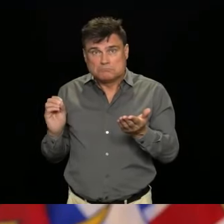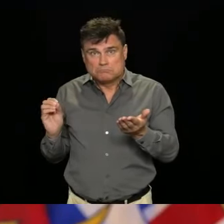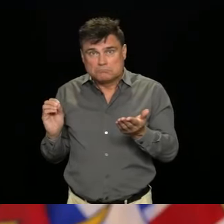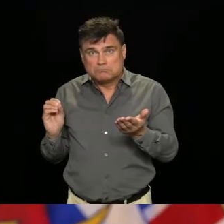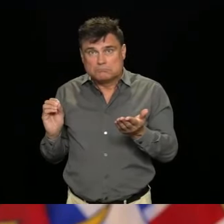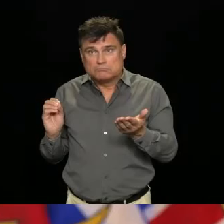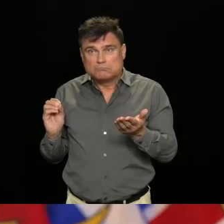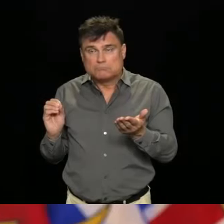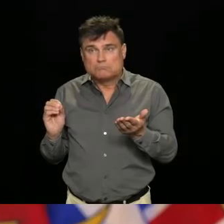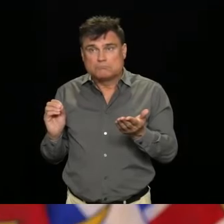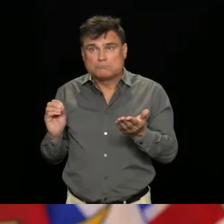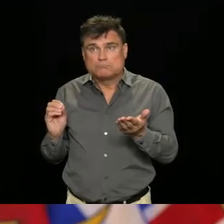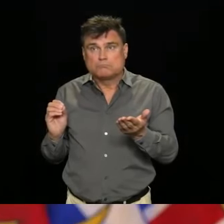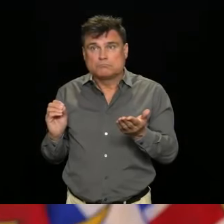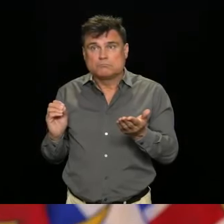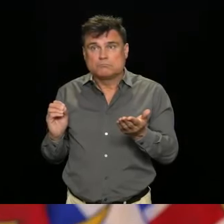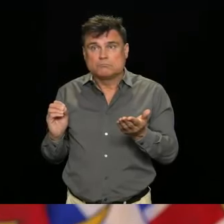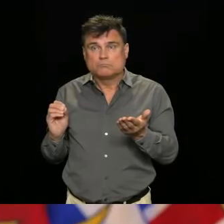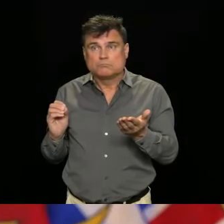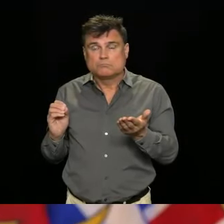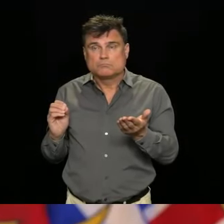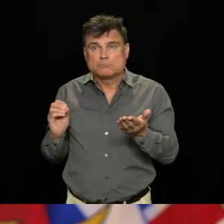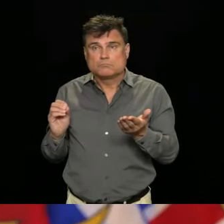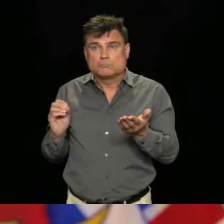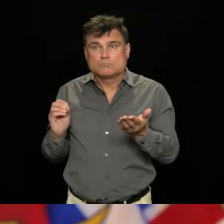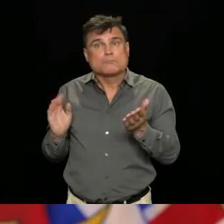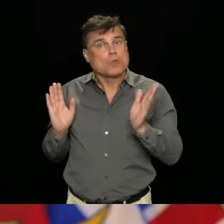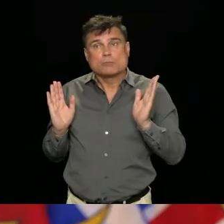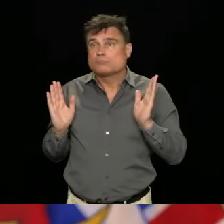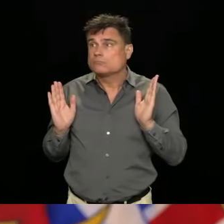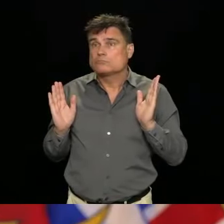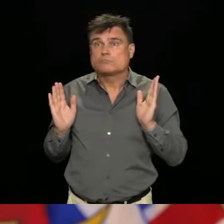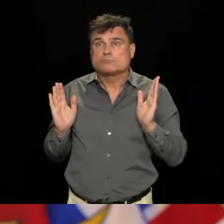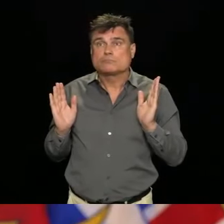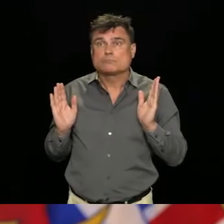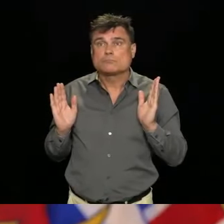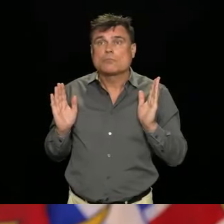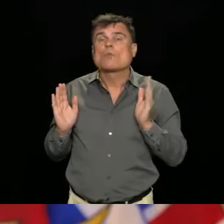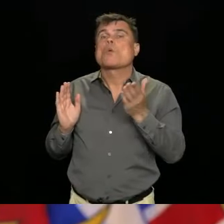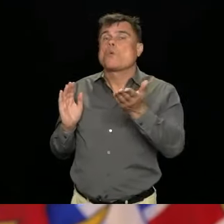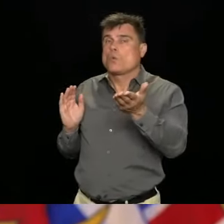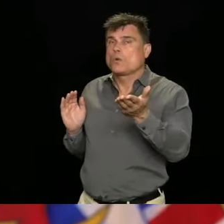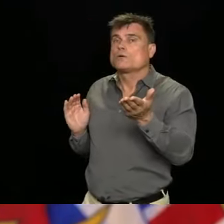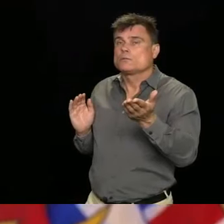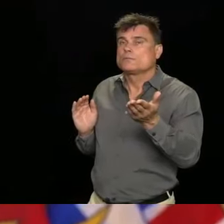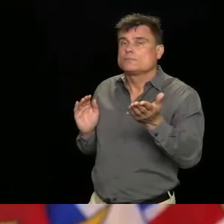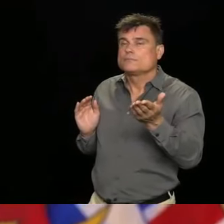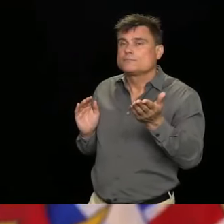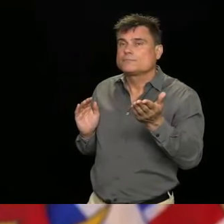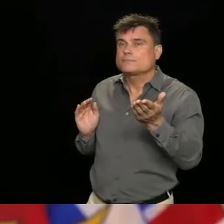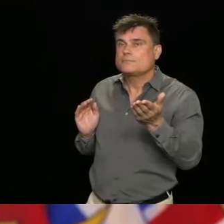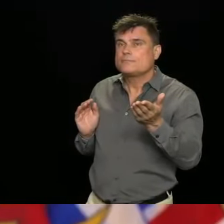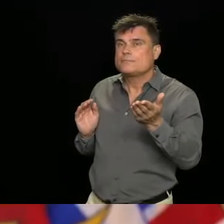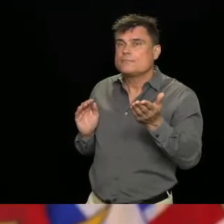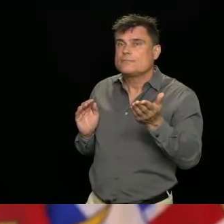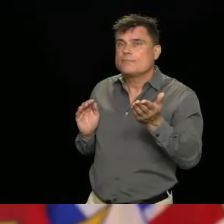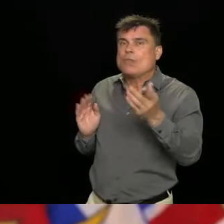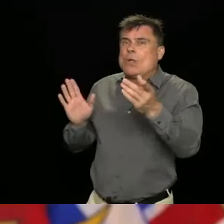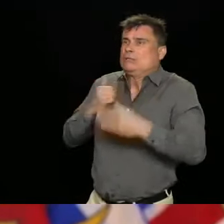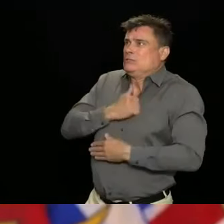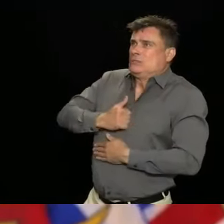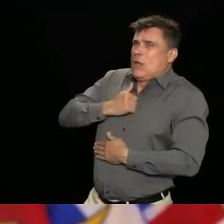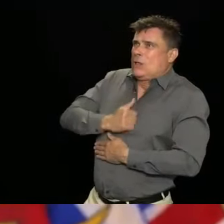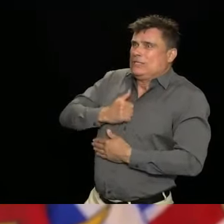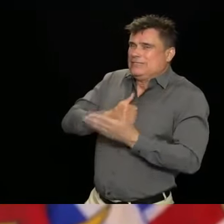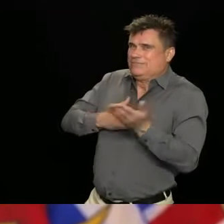I guess not. No, Mary? Okay, well, I think that wraps. Sorry. Oh, there she is. I was on